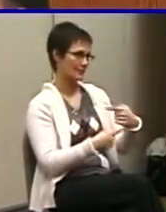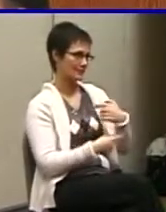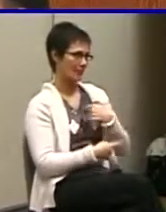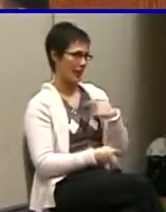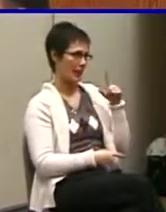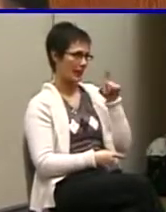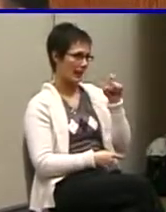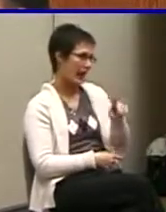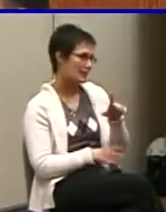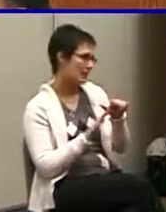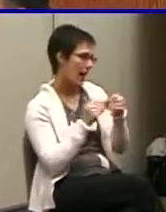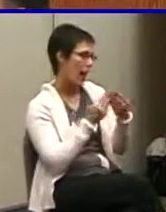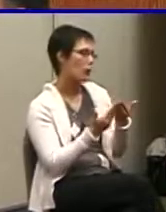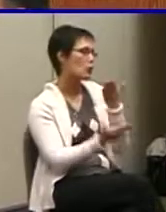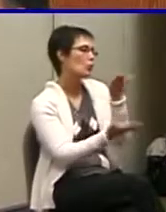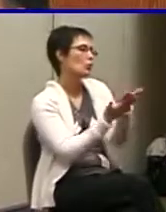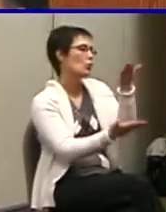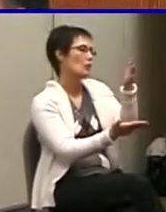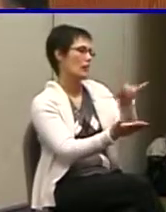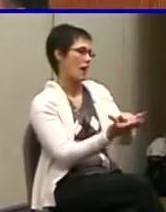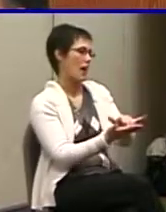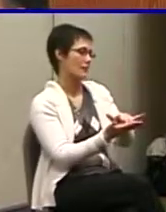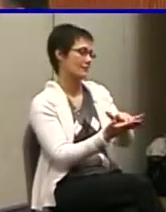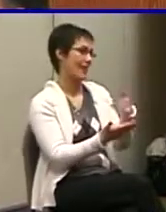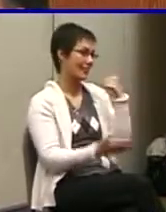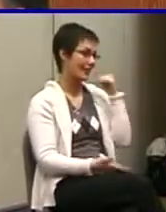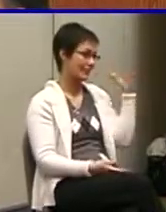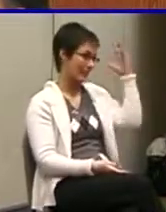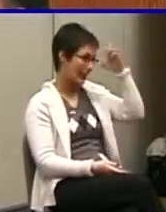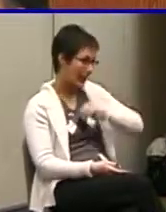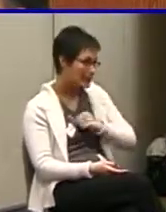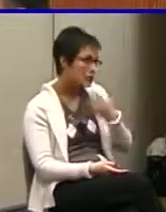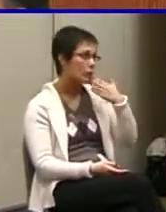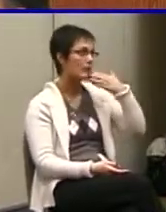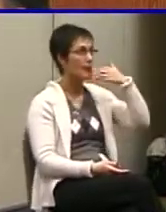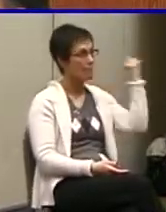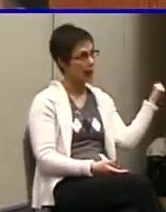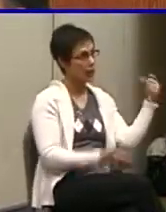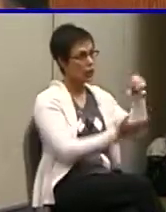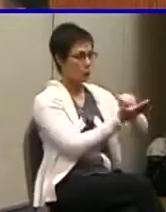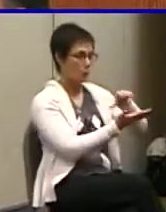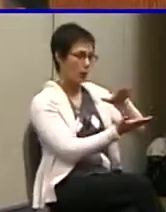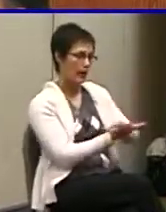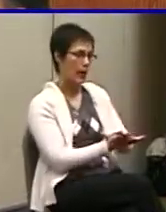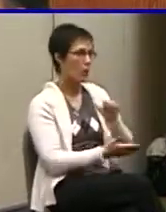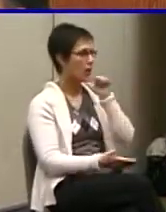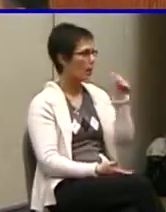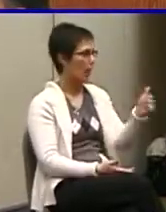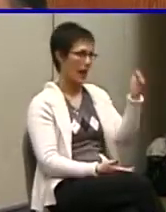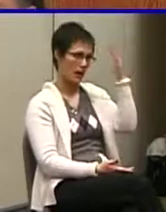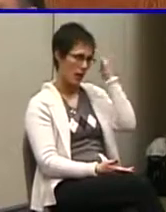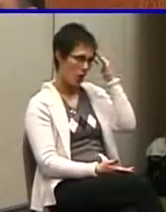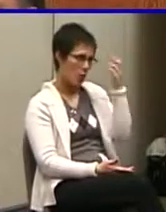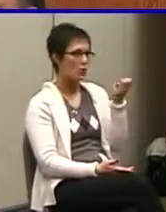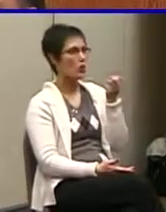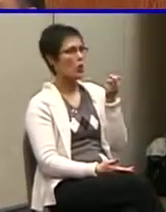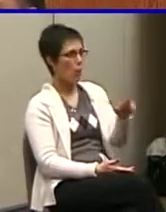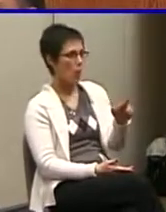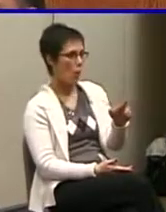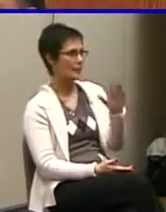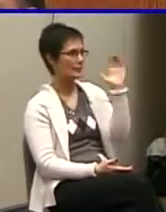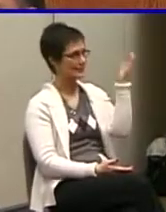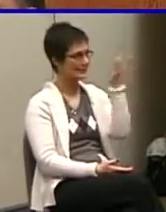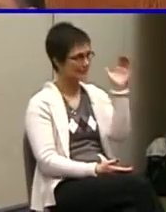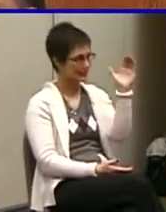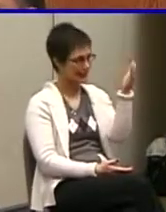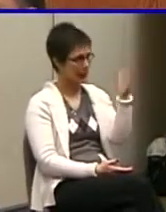that's a guess, and so we could put down unknown or seems to be impulsive, but we can't because we don't have a degree in